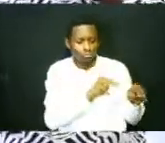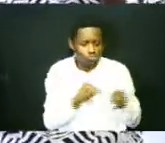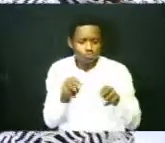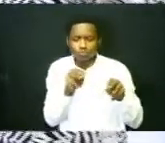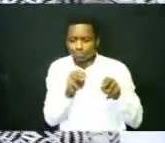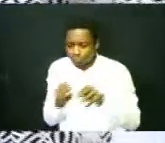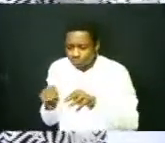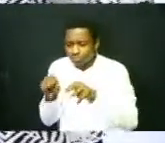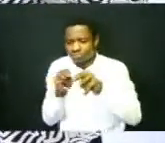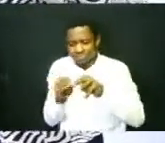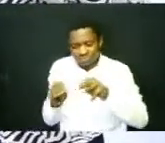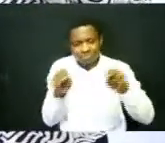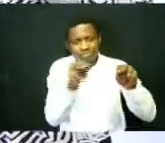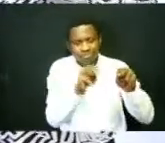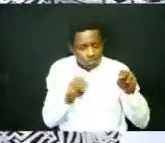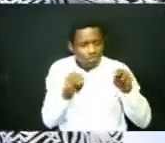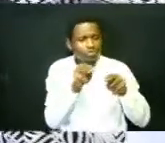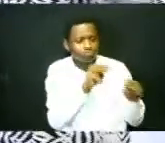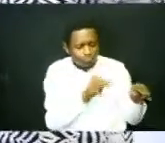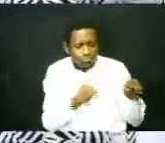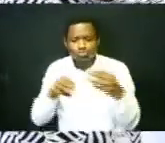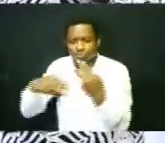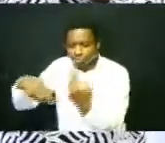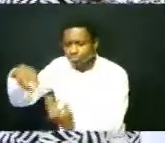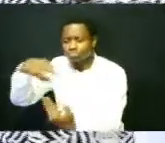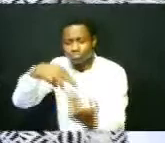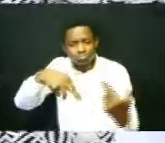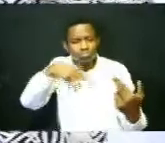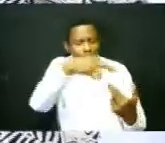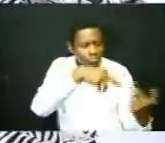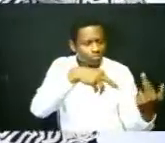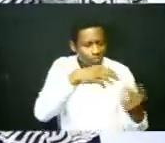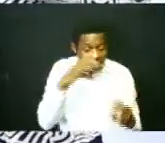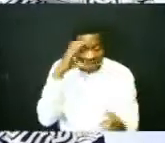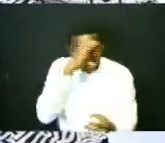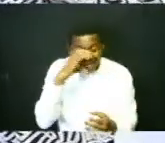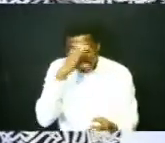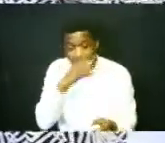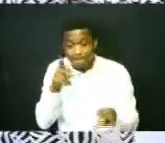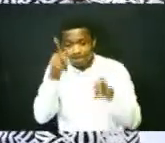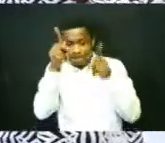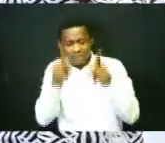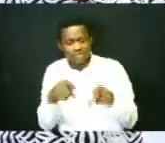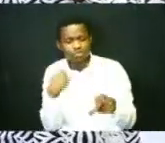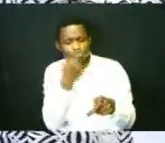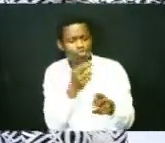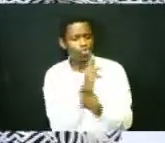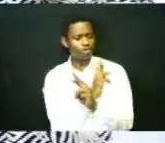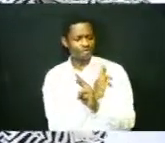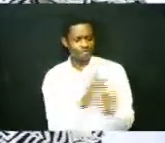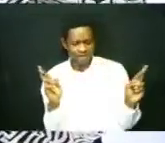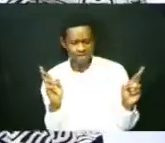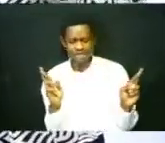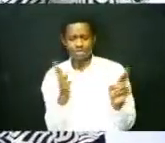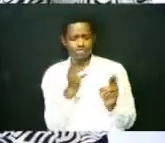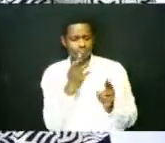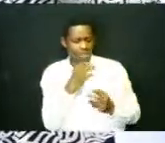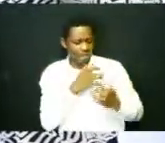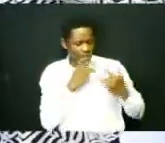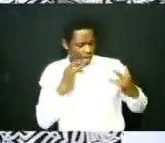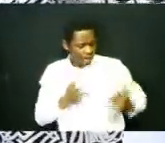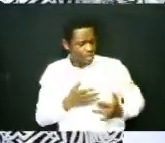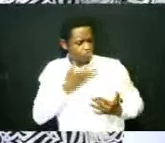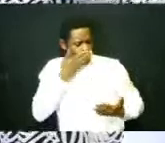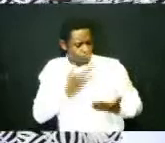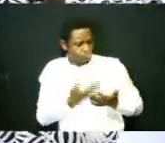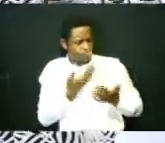patrolling. God is on excursion. And he's trying to locate somebody who is strategically positioned so that can step into the person's